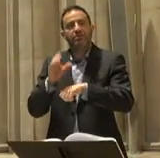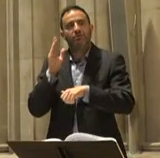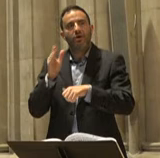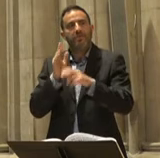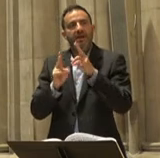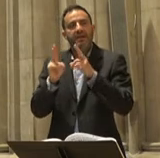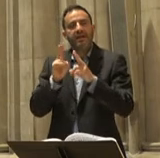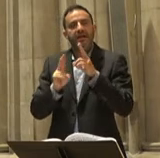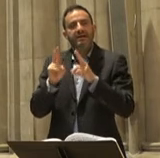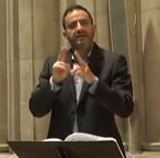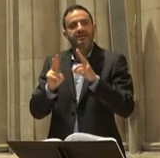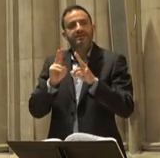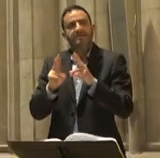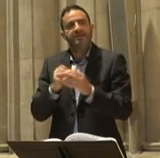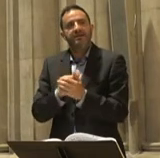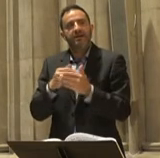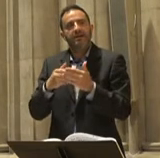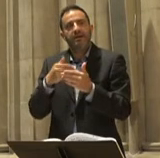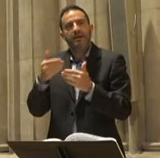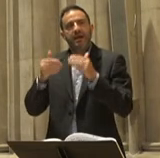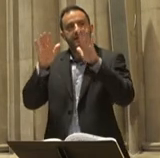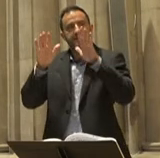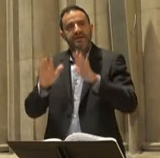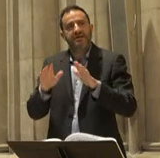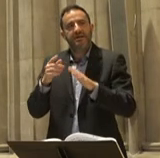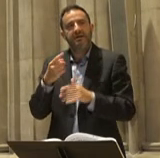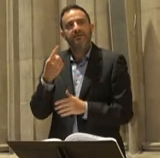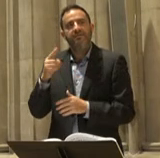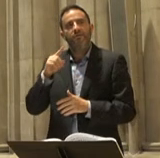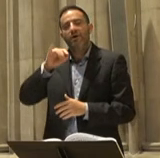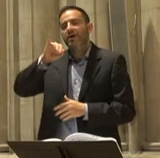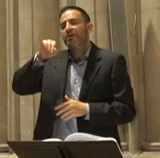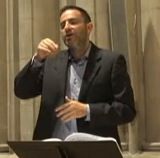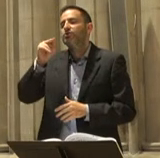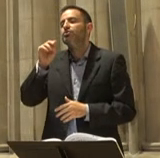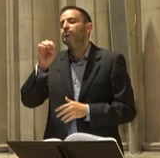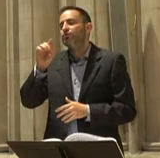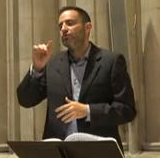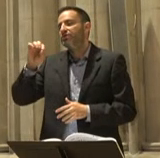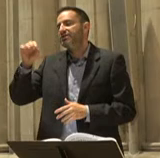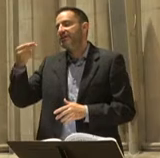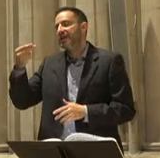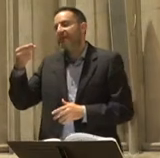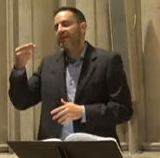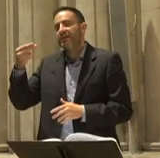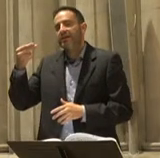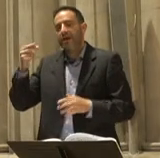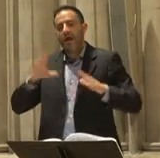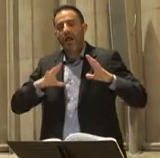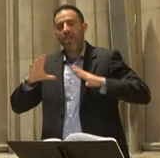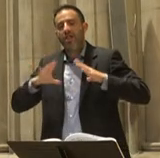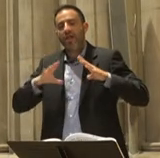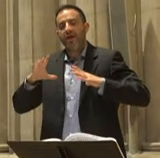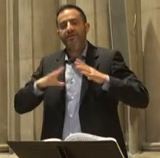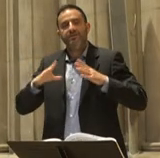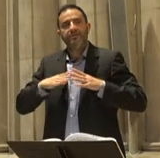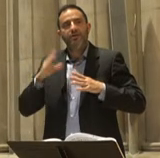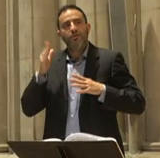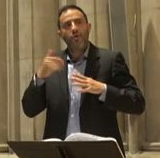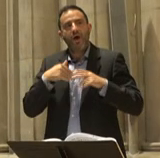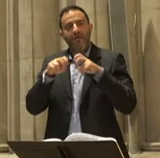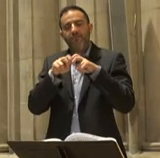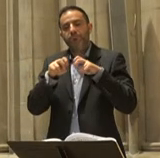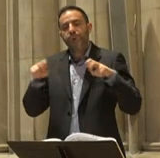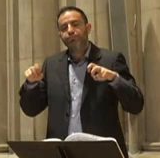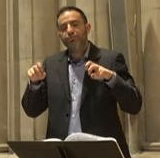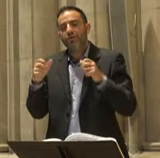guest preacher next Sunday for Juneteenth holiday. And we will be having a forum following the service with